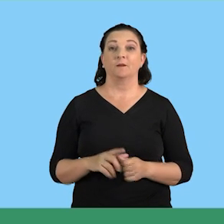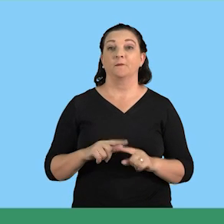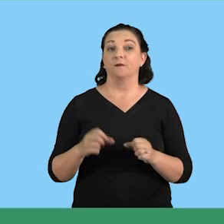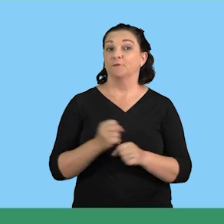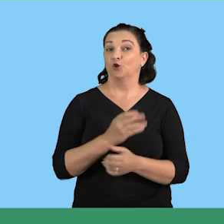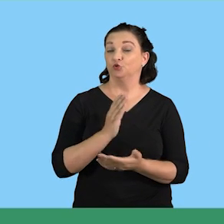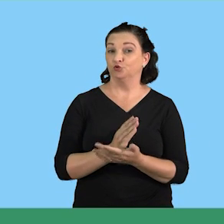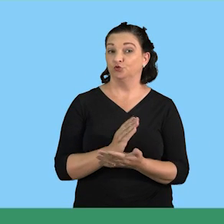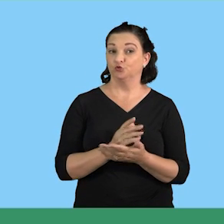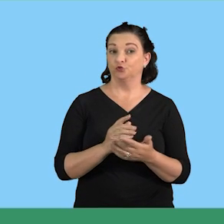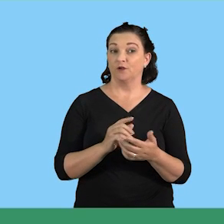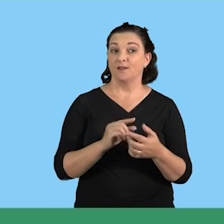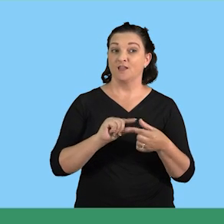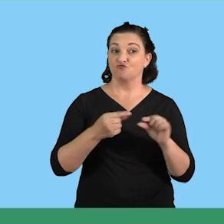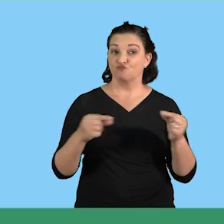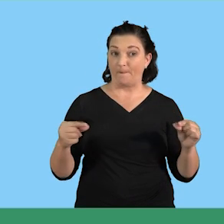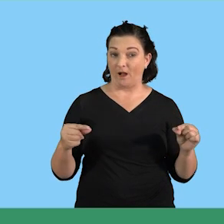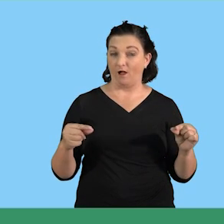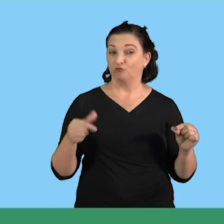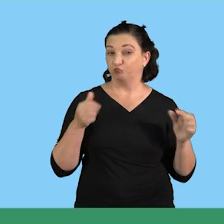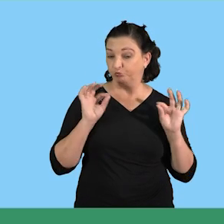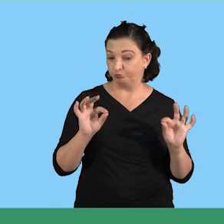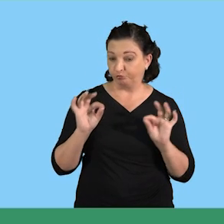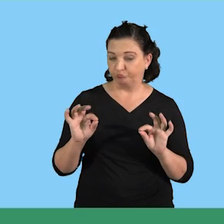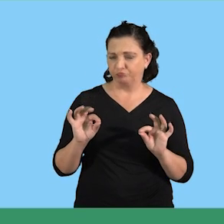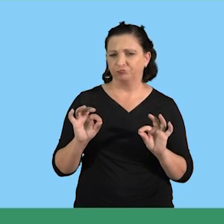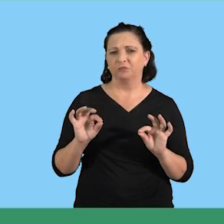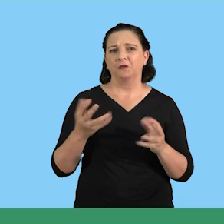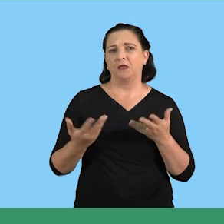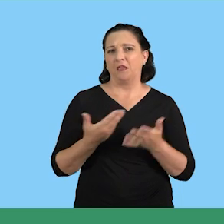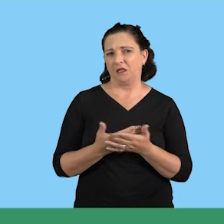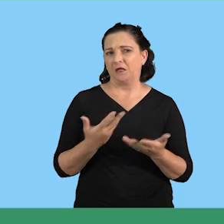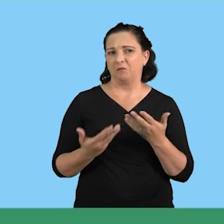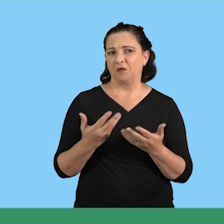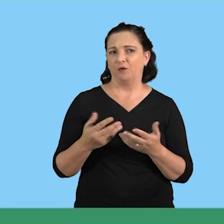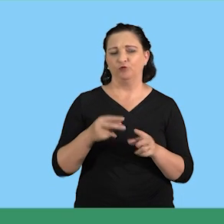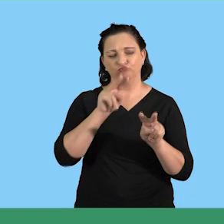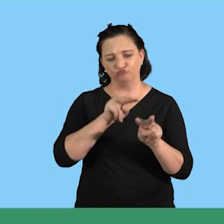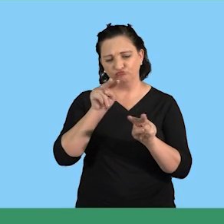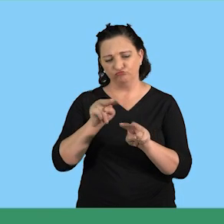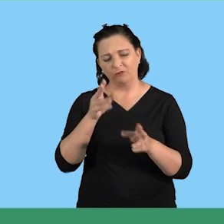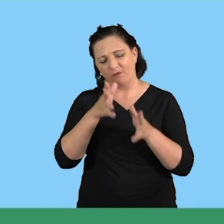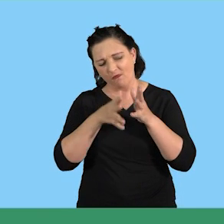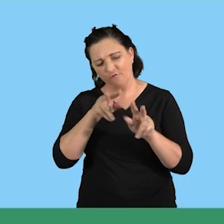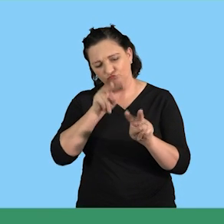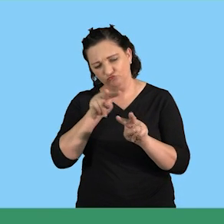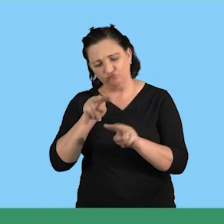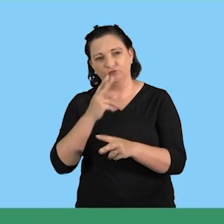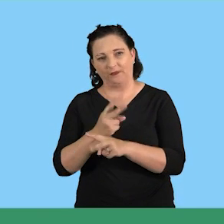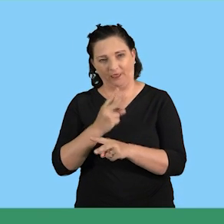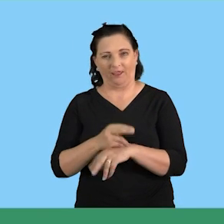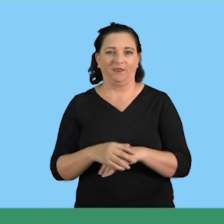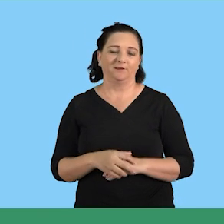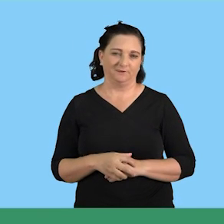Make sure the grammar is correct. How can you make sure? You can ask somebody to proofread the information or to proofread it for you.